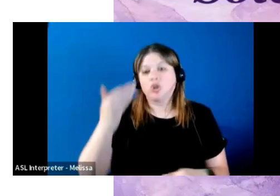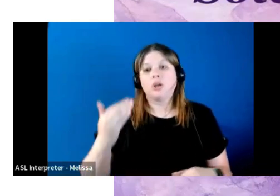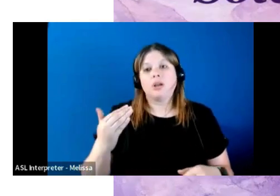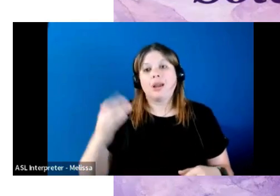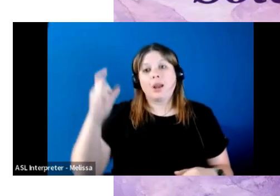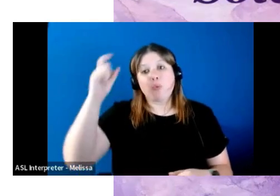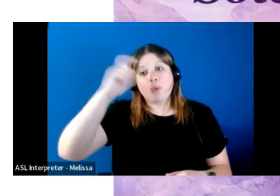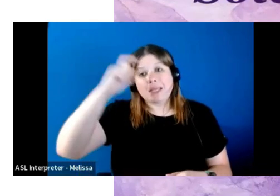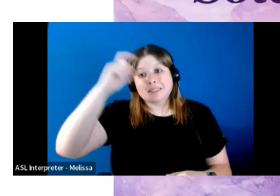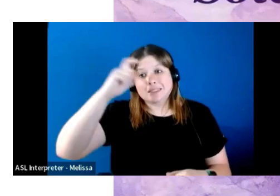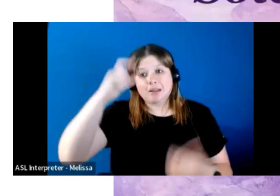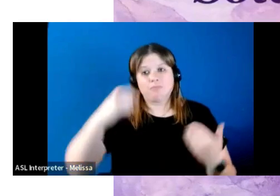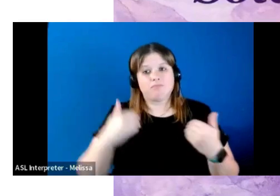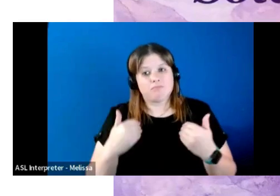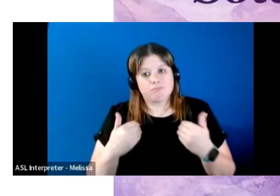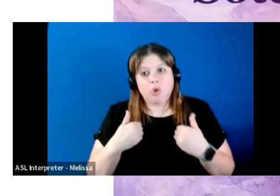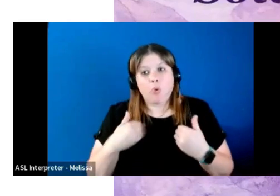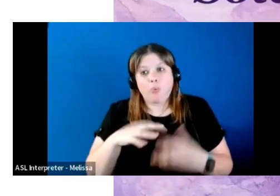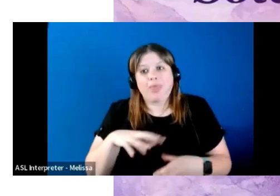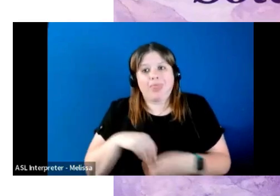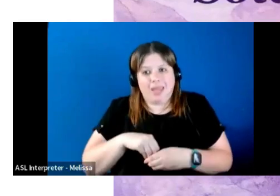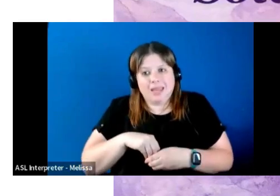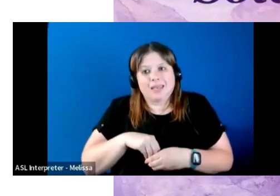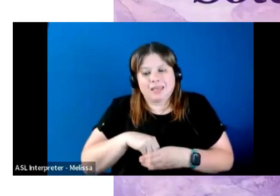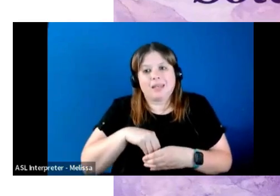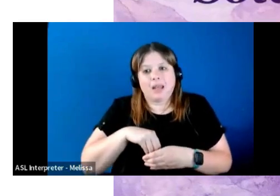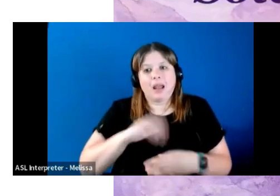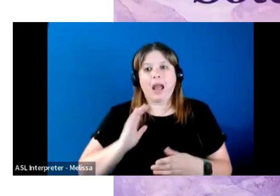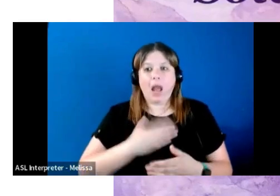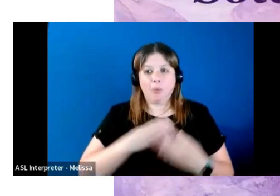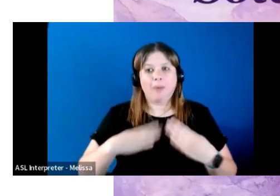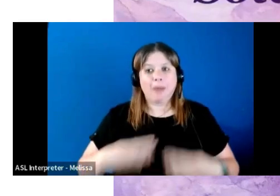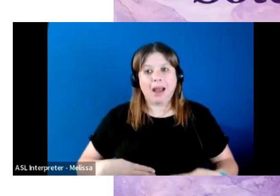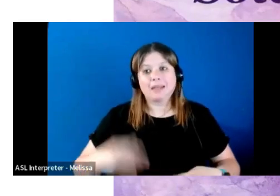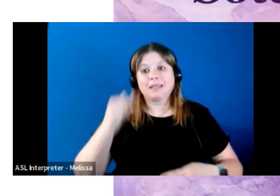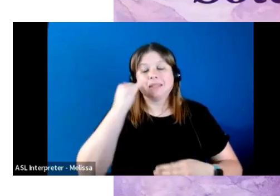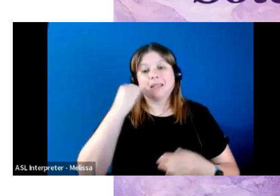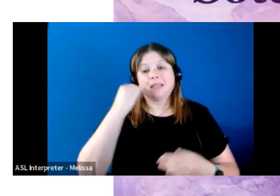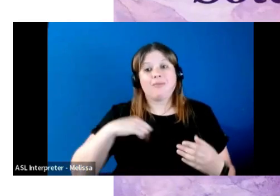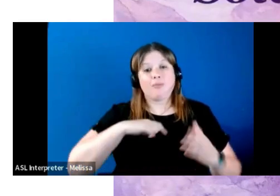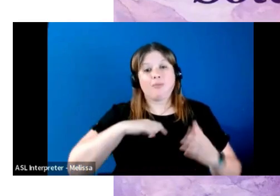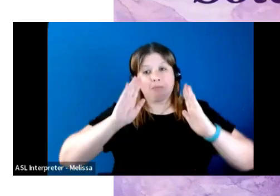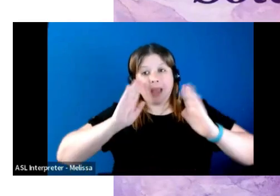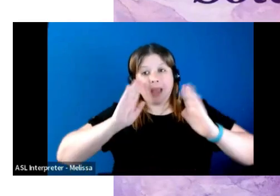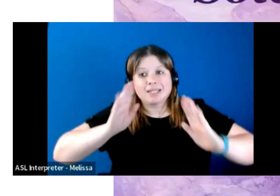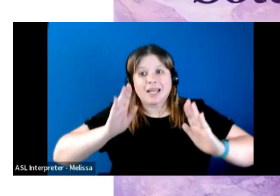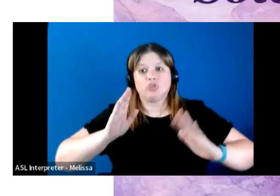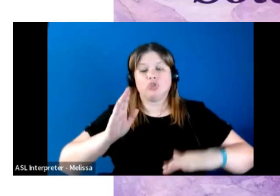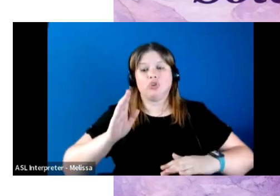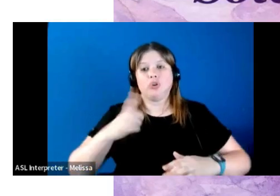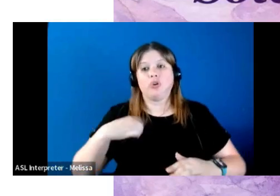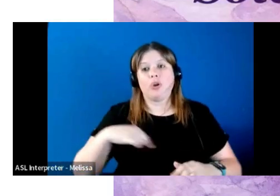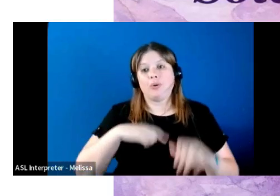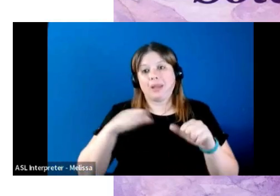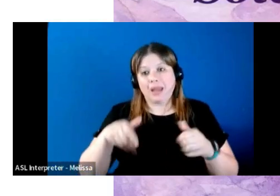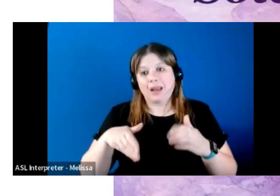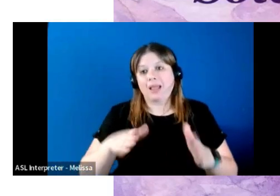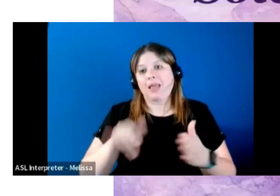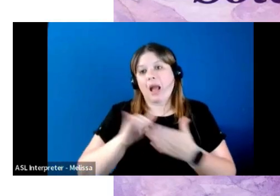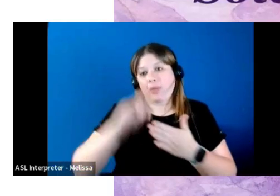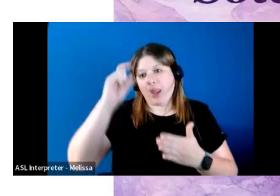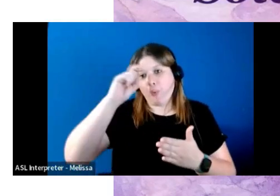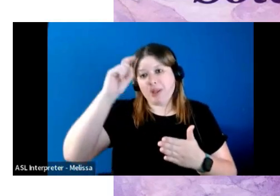exists within our bodies, and if we pay attention and we can allow that wisdom